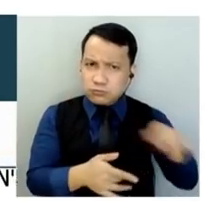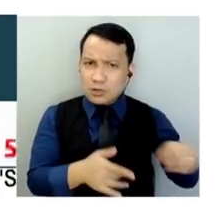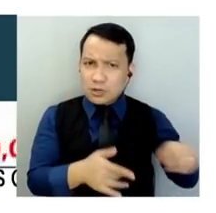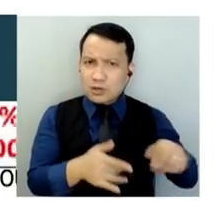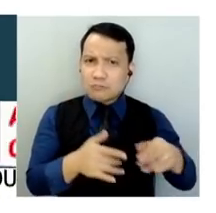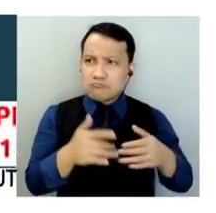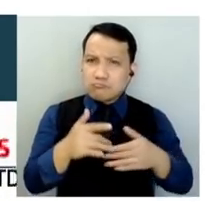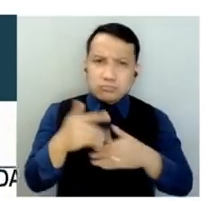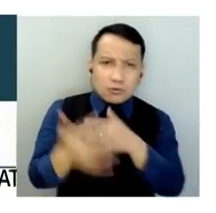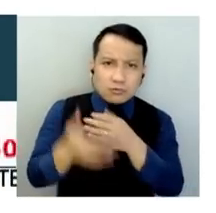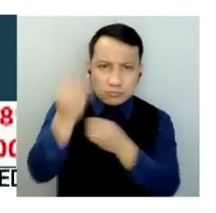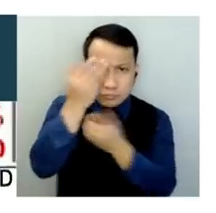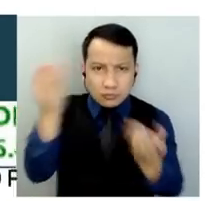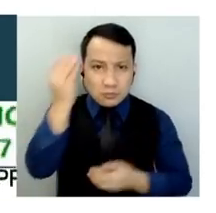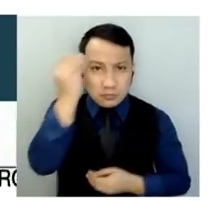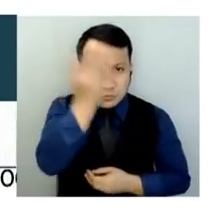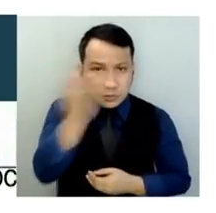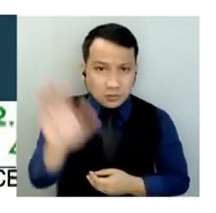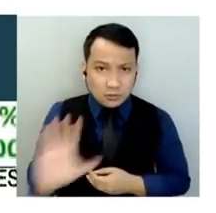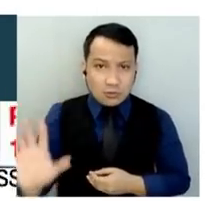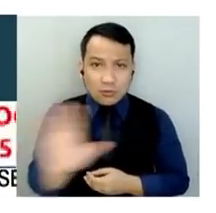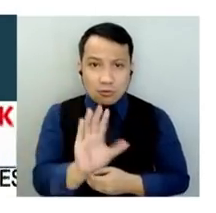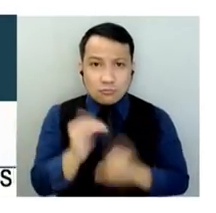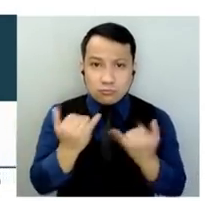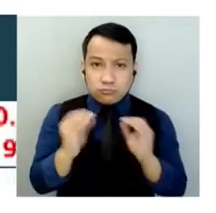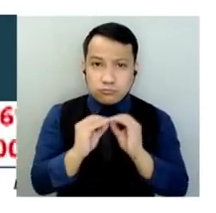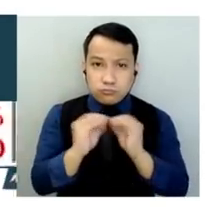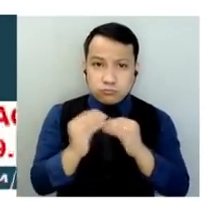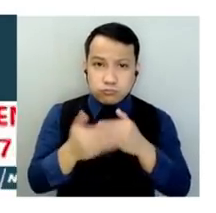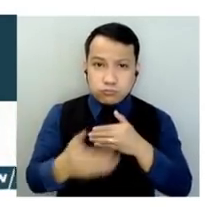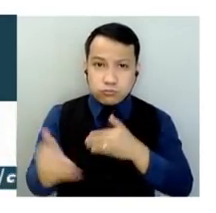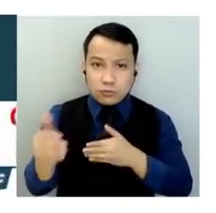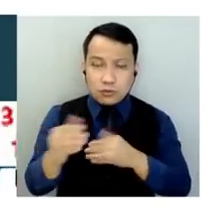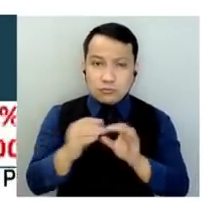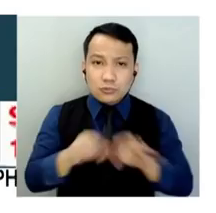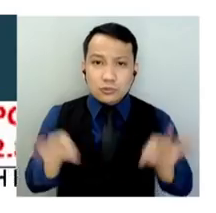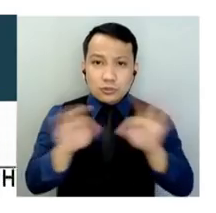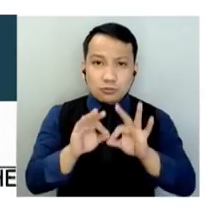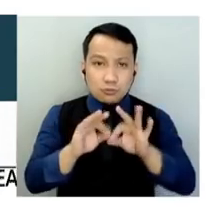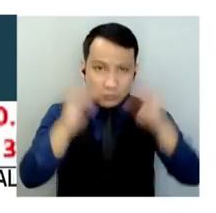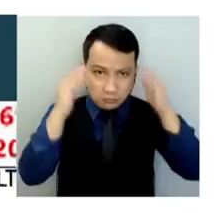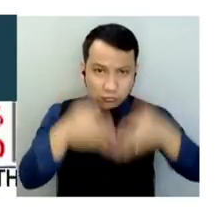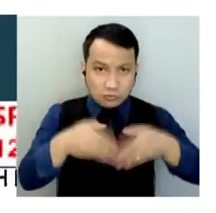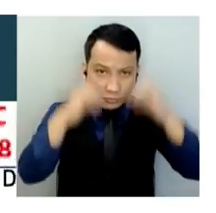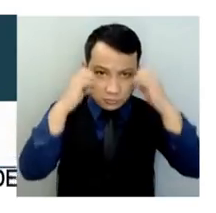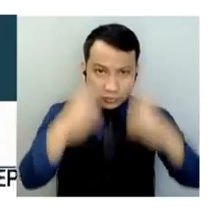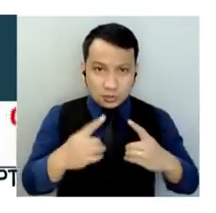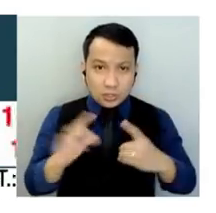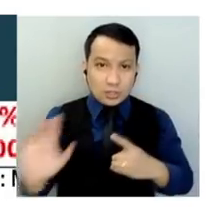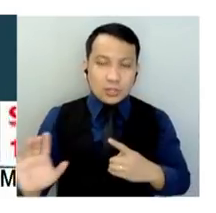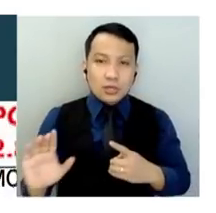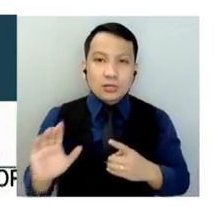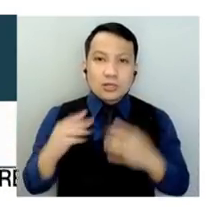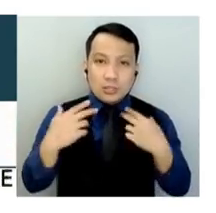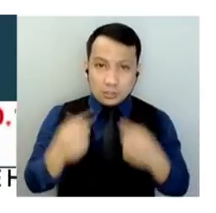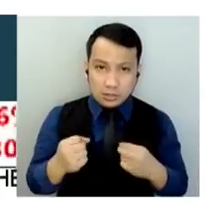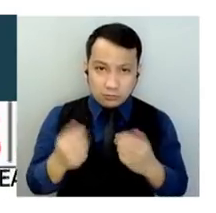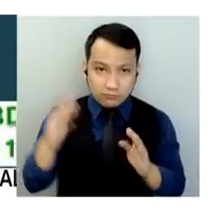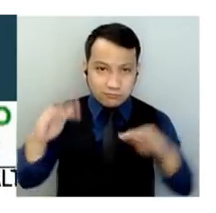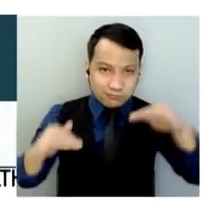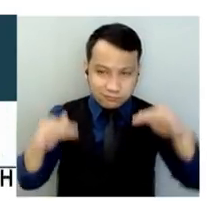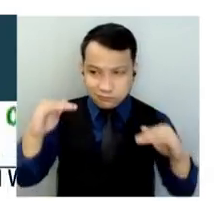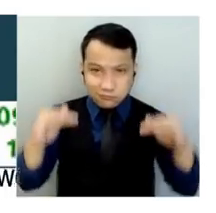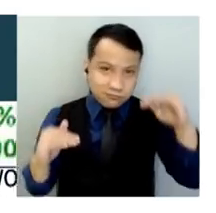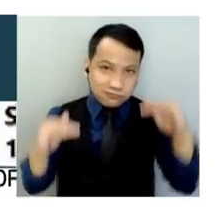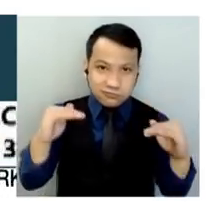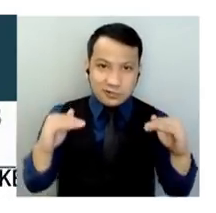Very early on, we already knew it's going to have to deal with the education and health. We're going to have to put a lot